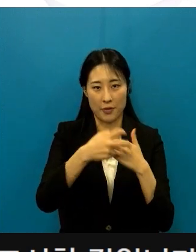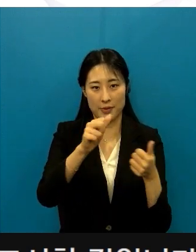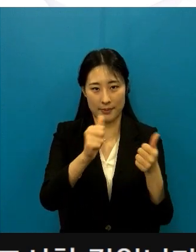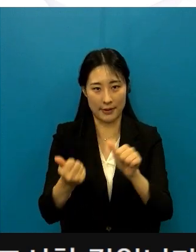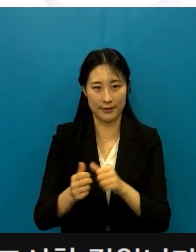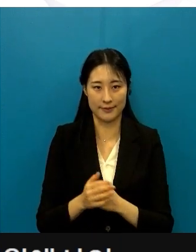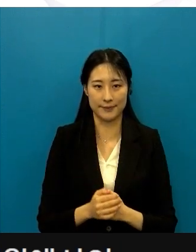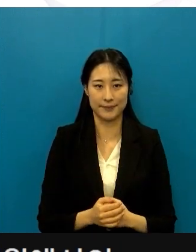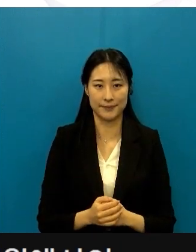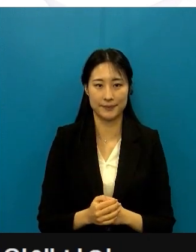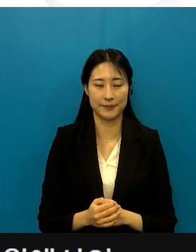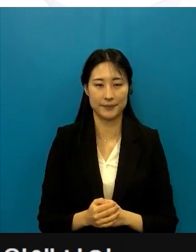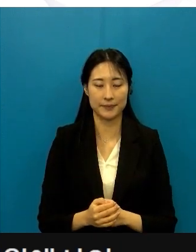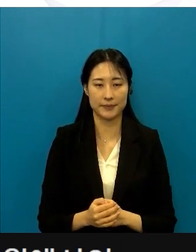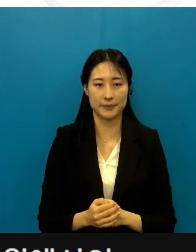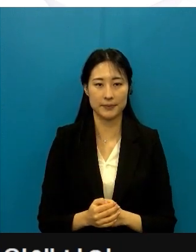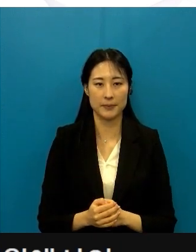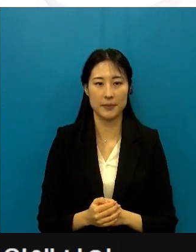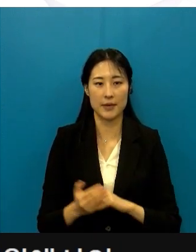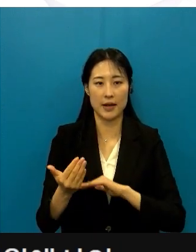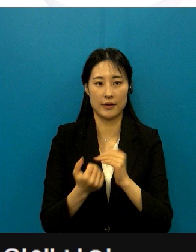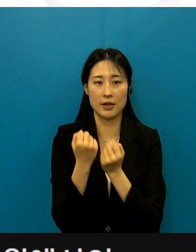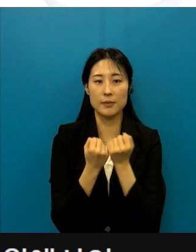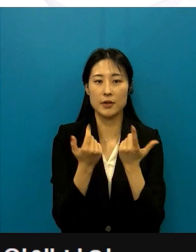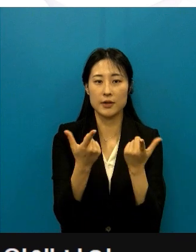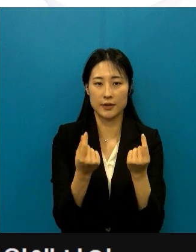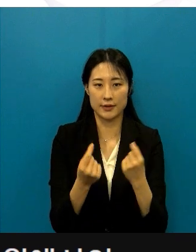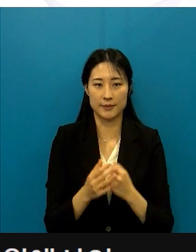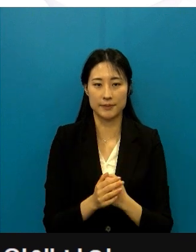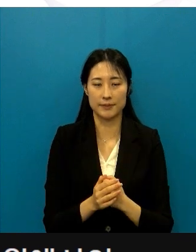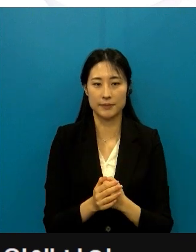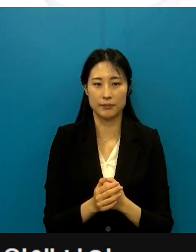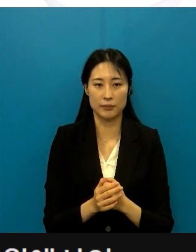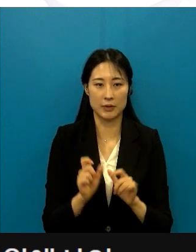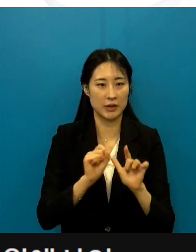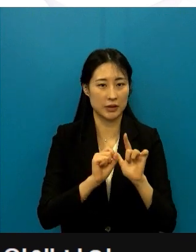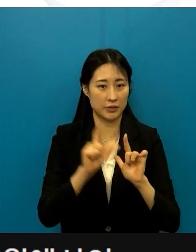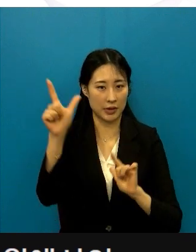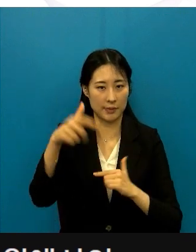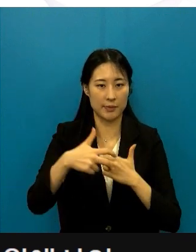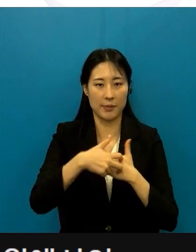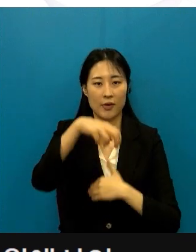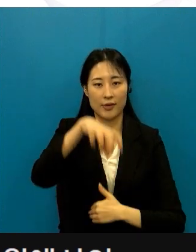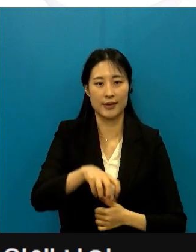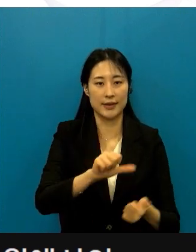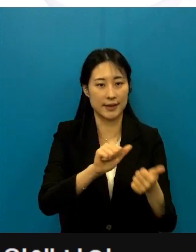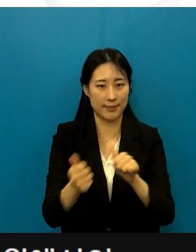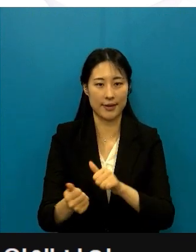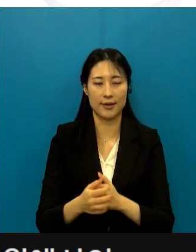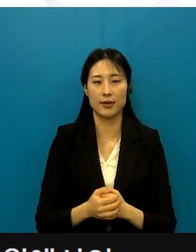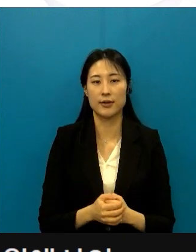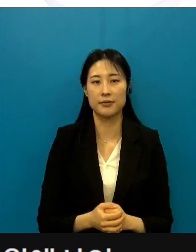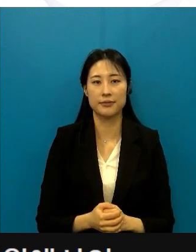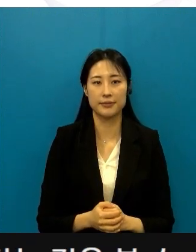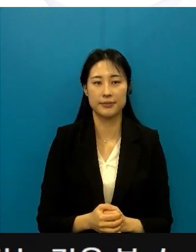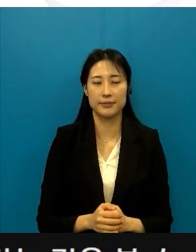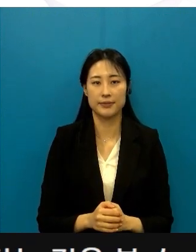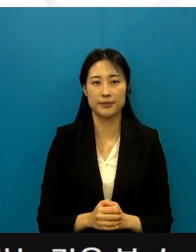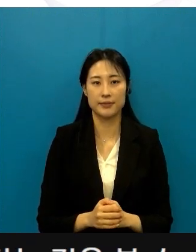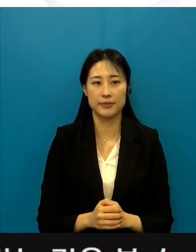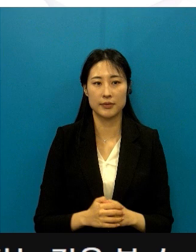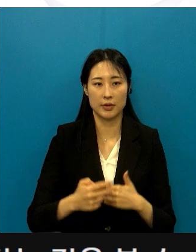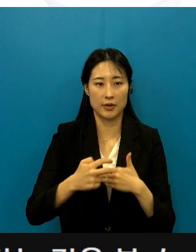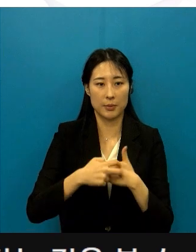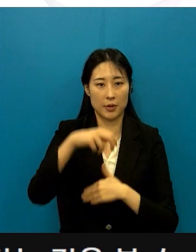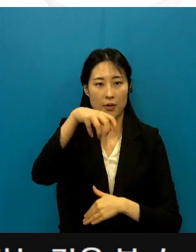on the previous slide, die within a hospital setting. It has slightly decreased, and what has increased are the